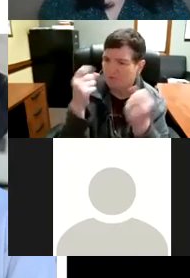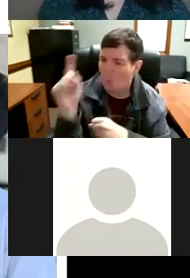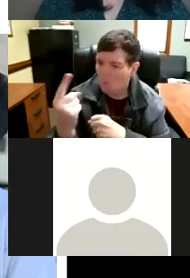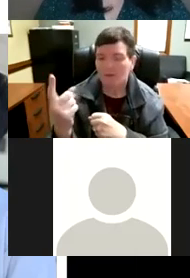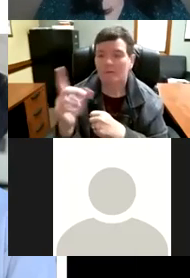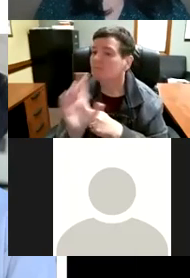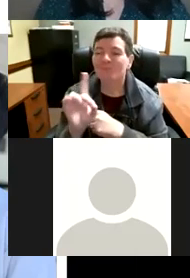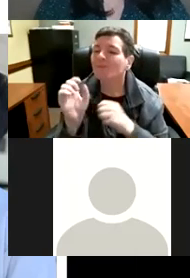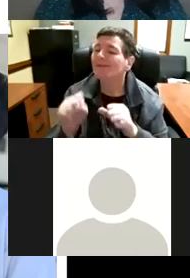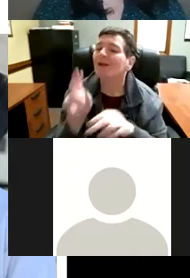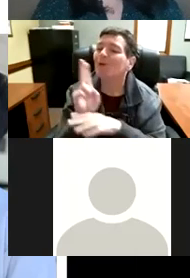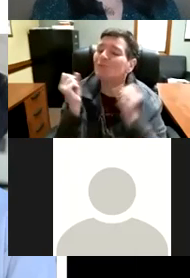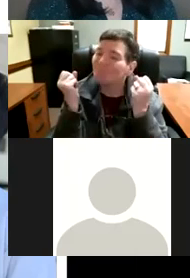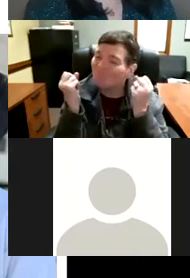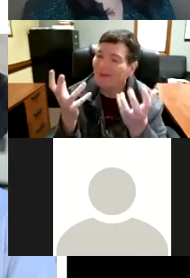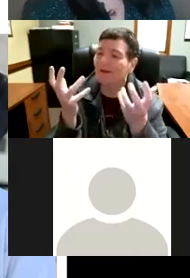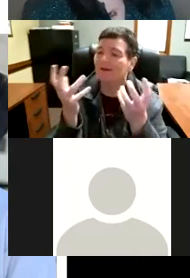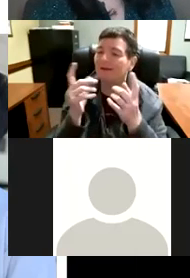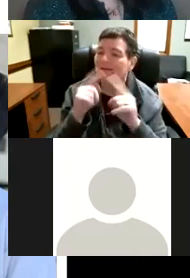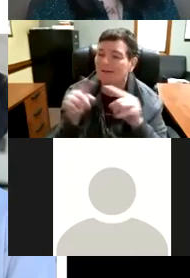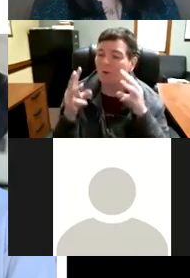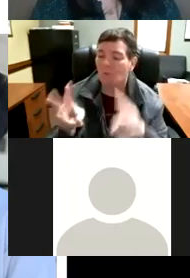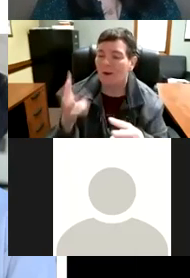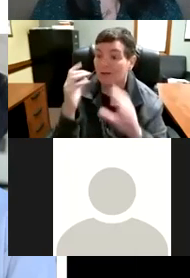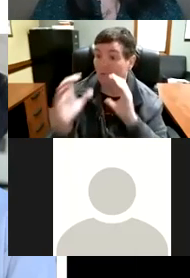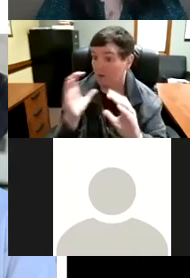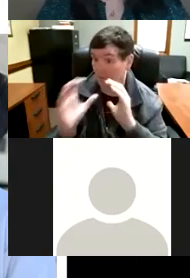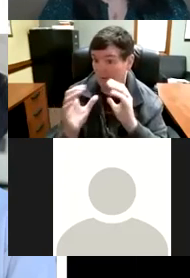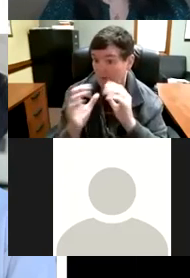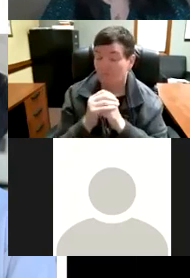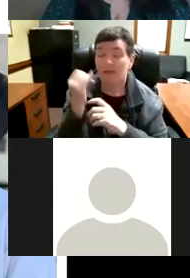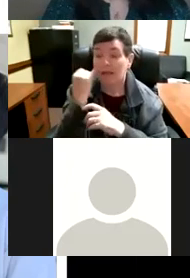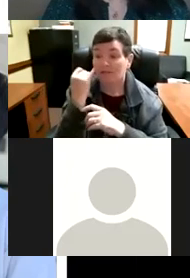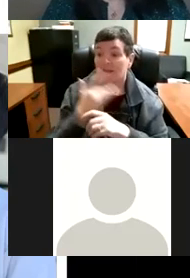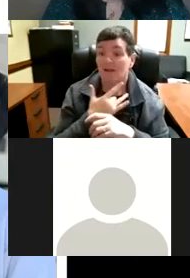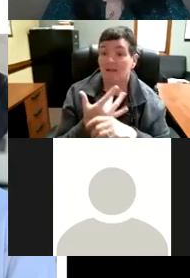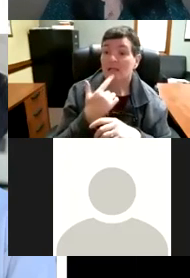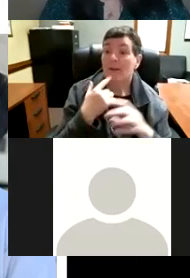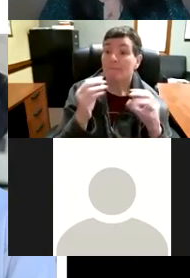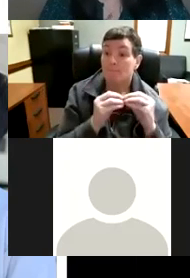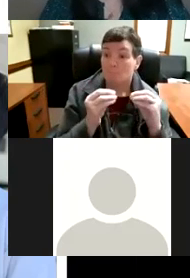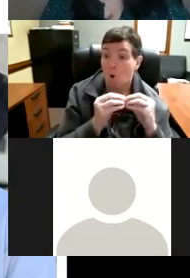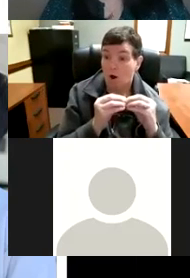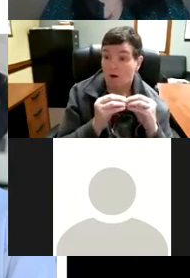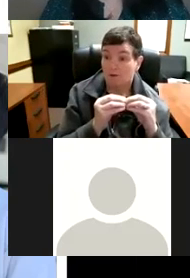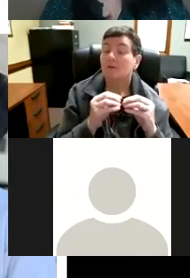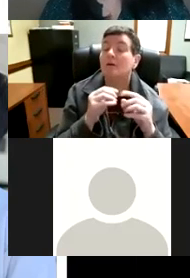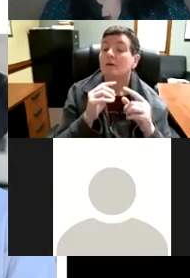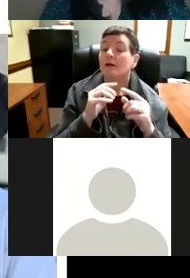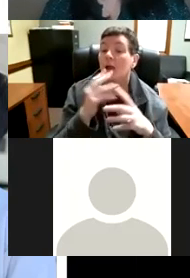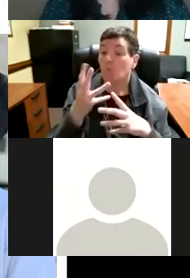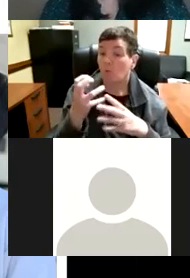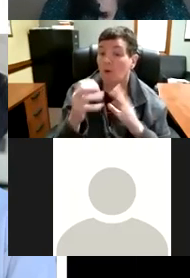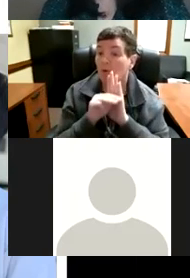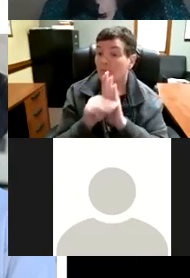use additional methods to expand their communication though. So if they verbally say more and we want to model on